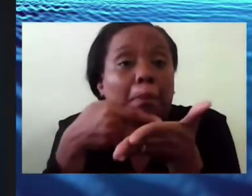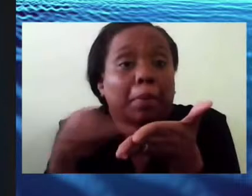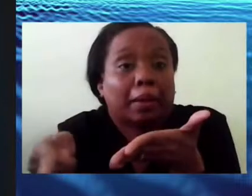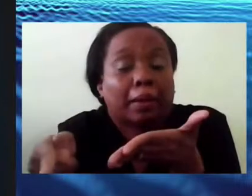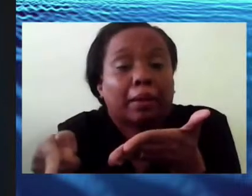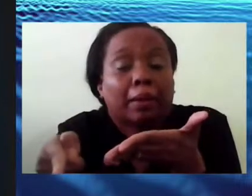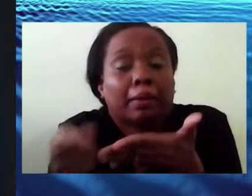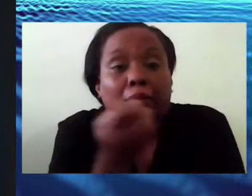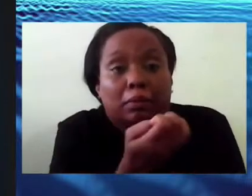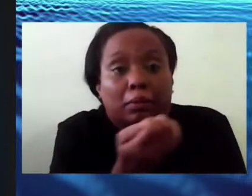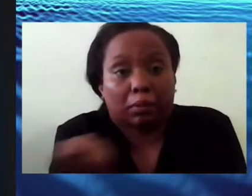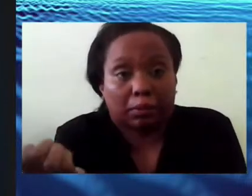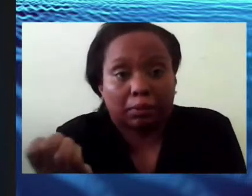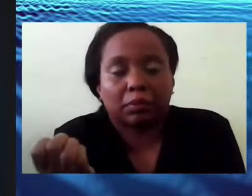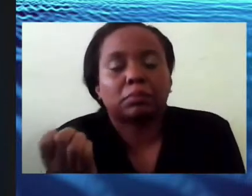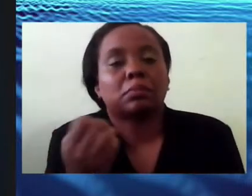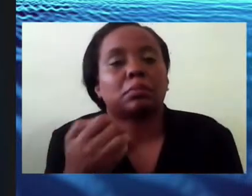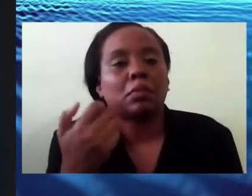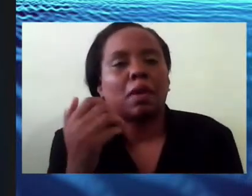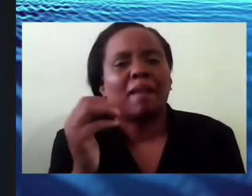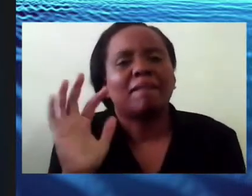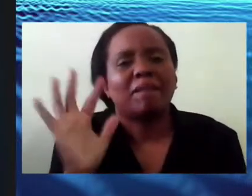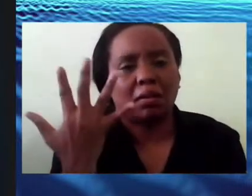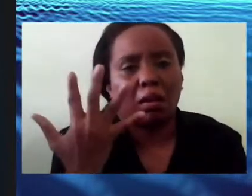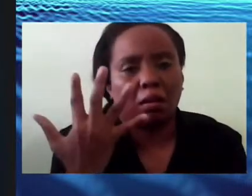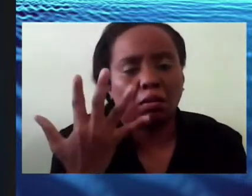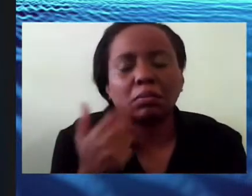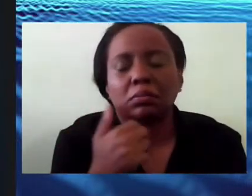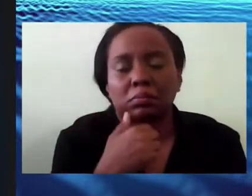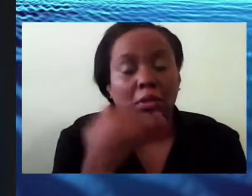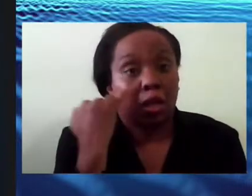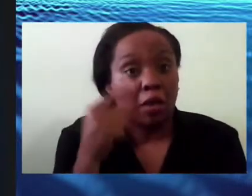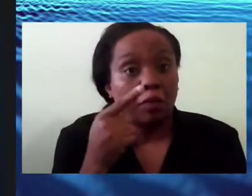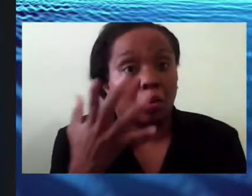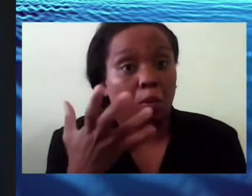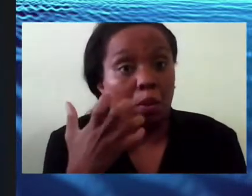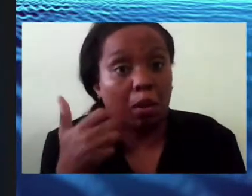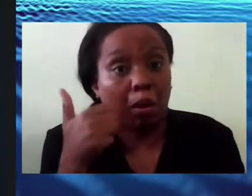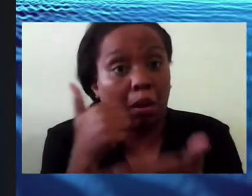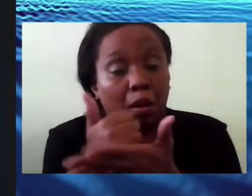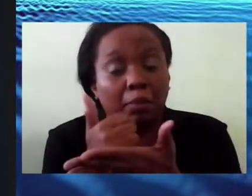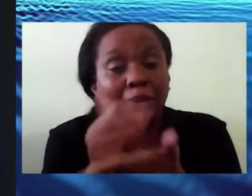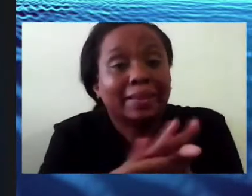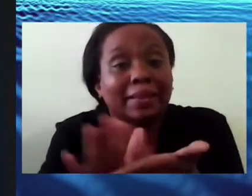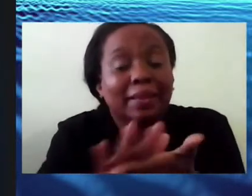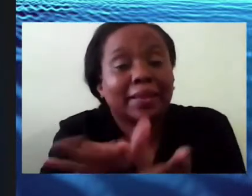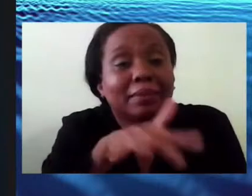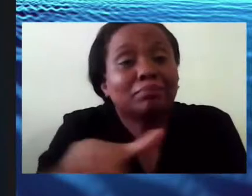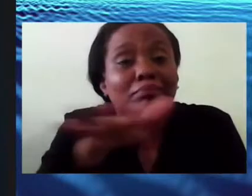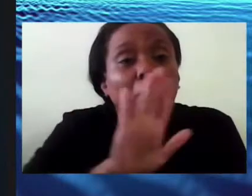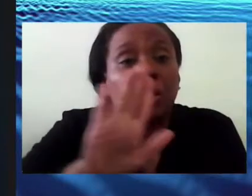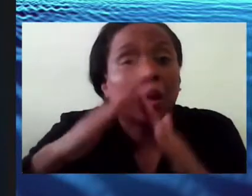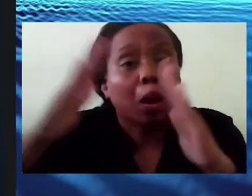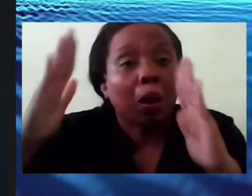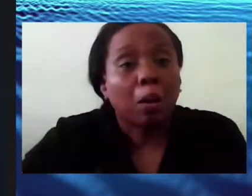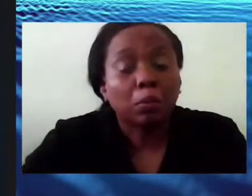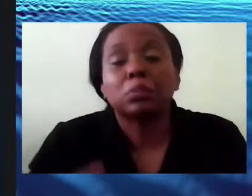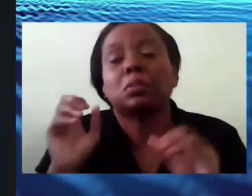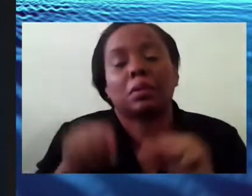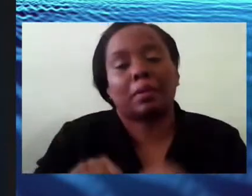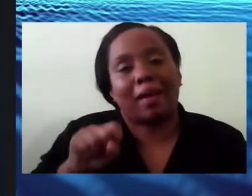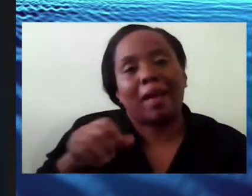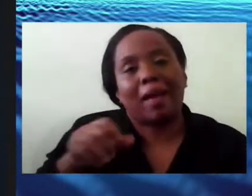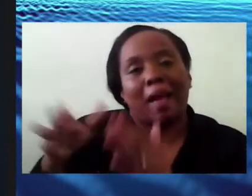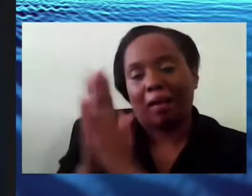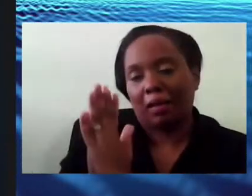ash from the neighborhood. So, and those requiring assistance to clean around their house can arrange with members of the team to clean it as well.